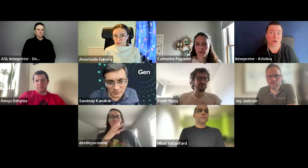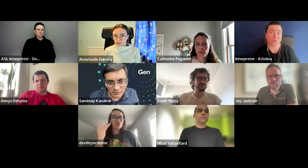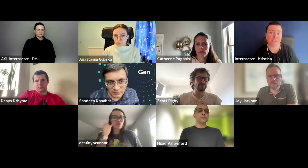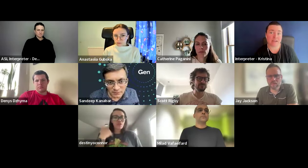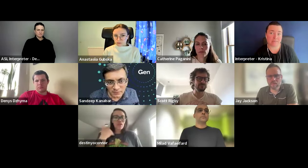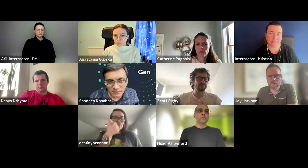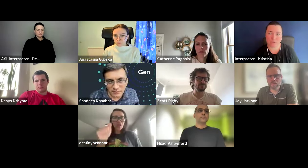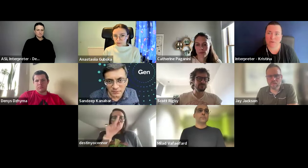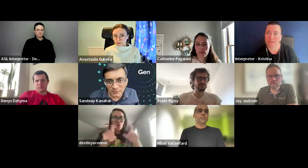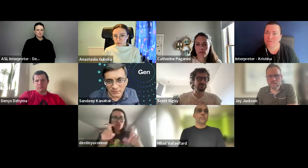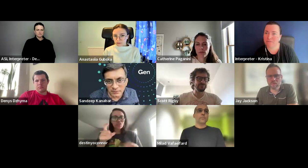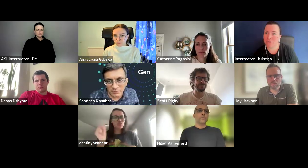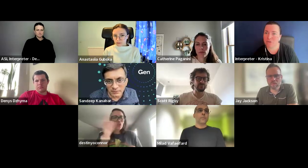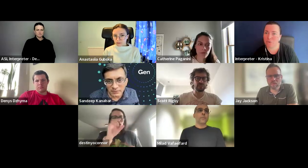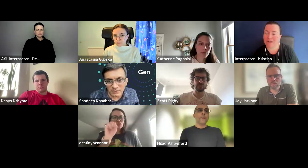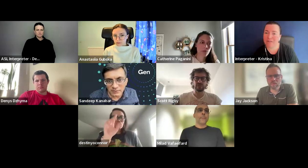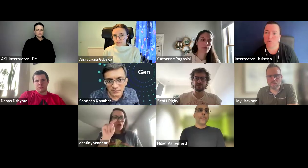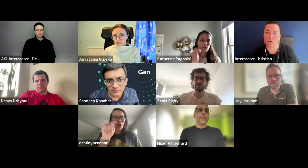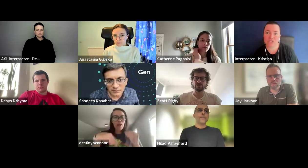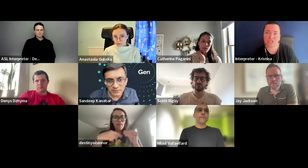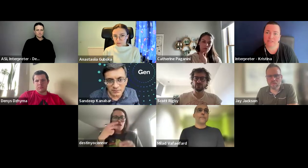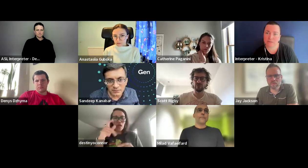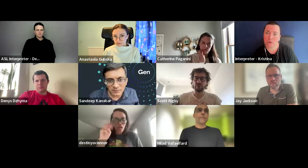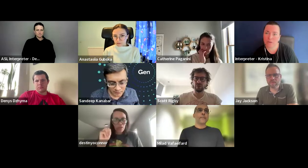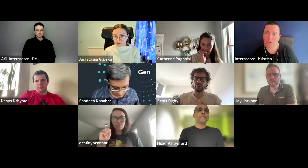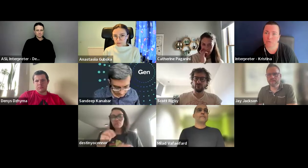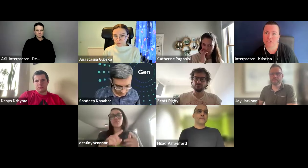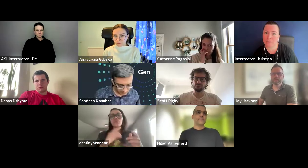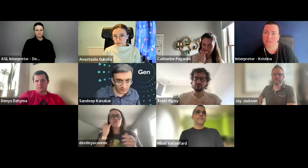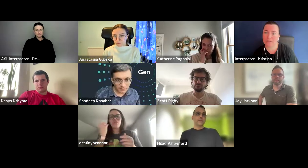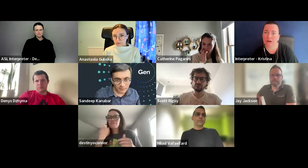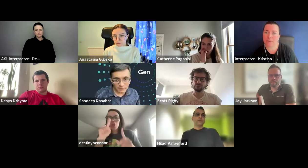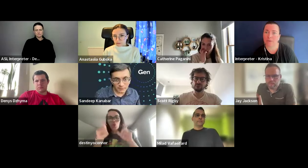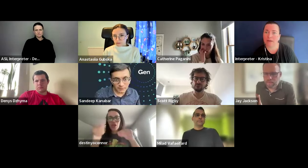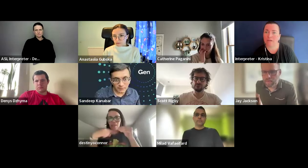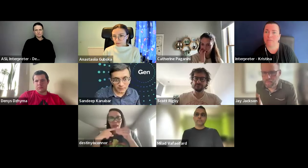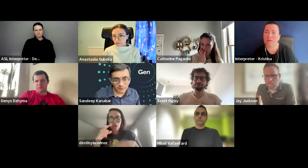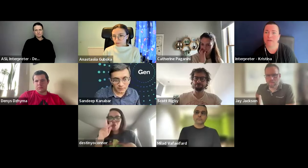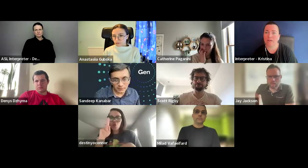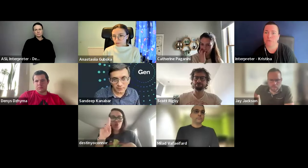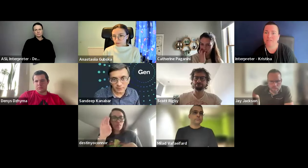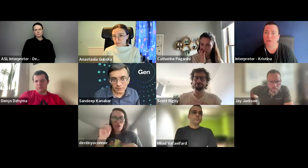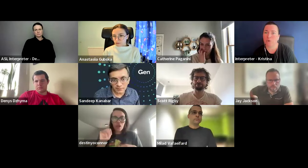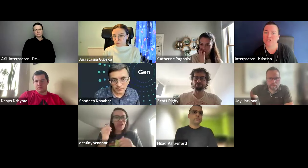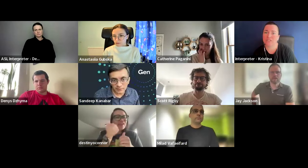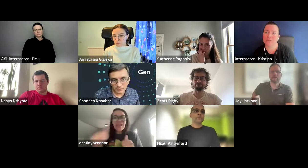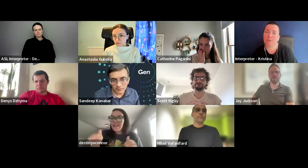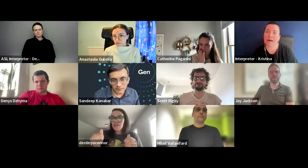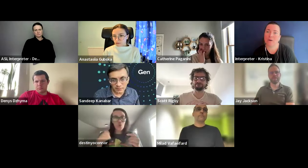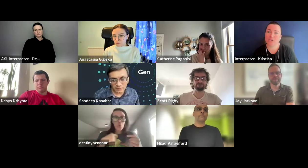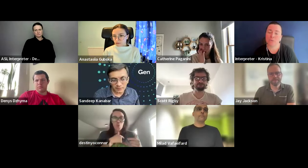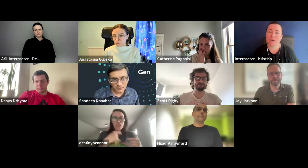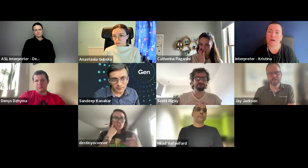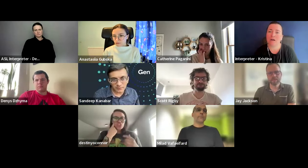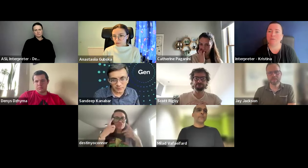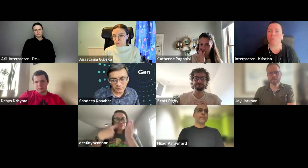or it's already there. So if you have any questions as well, you can reach out to Scott about Helm. If you have any questions